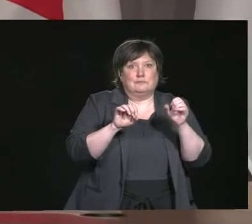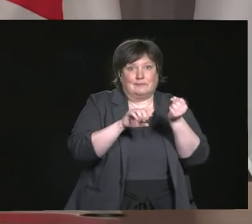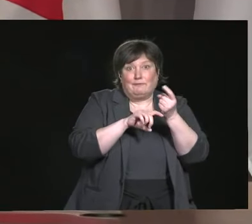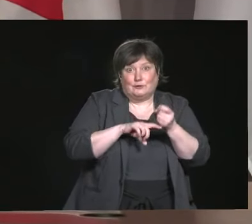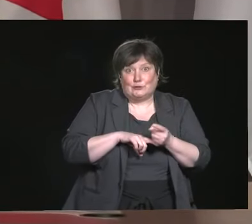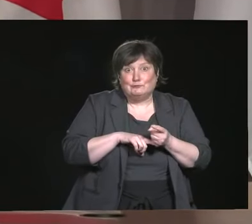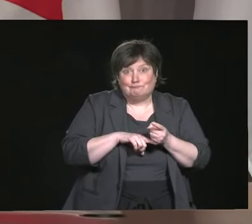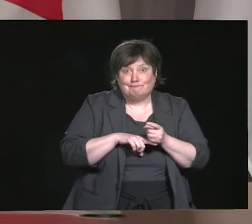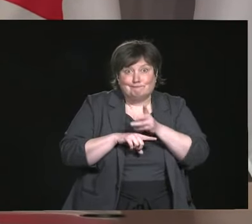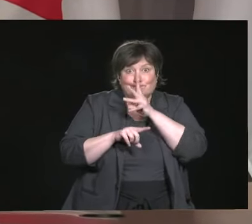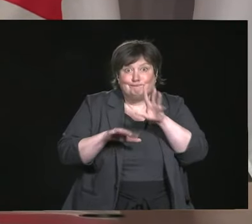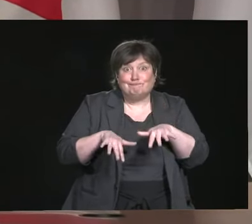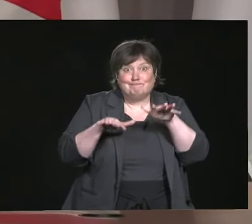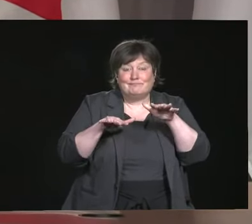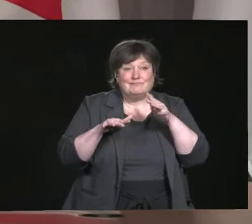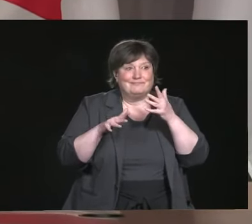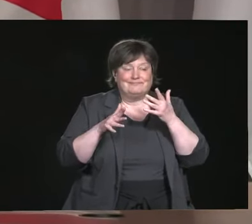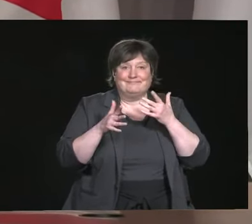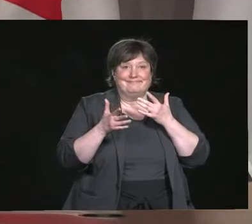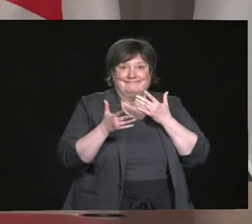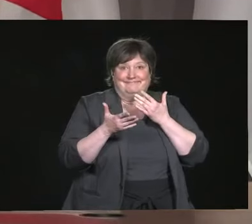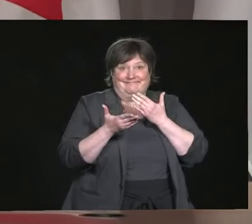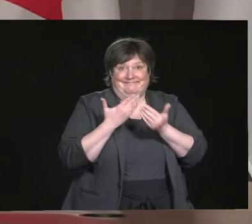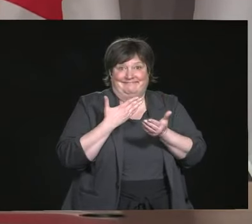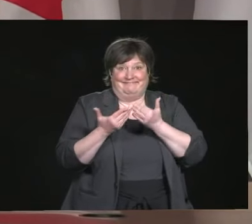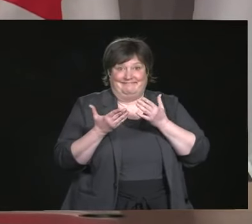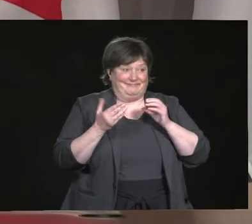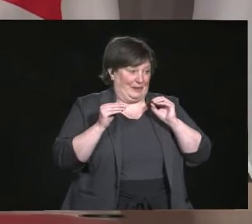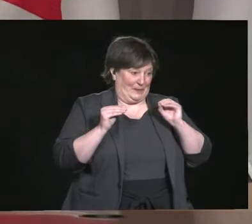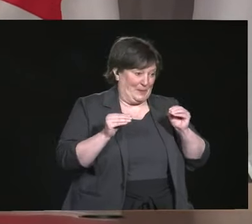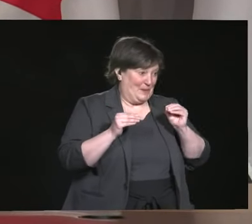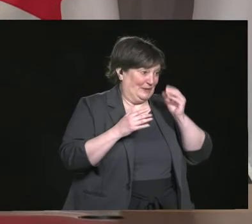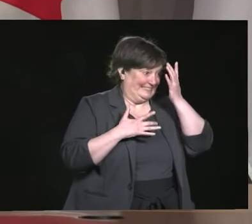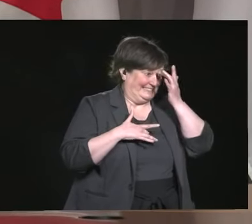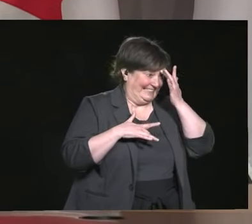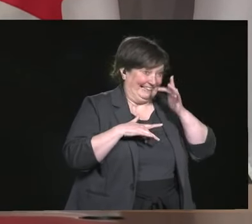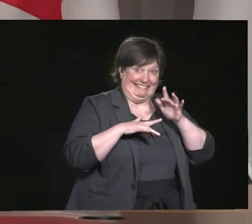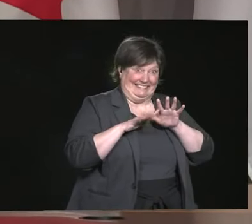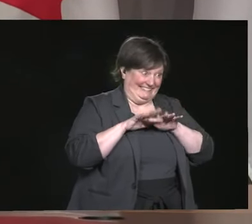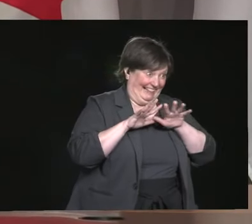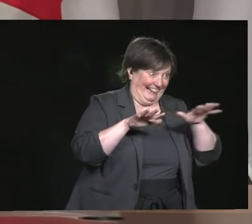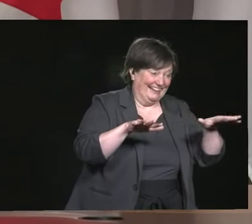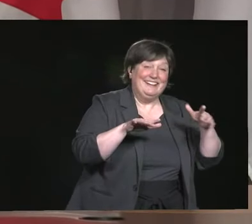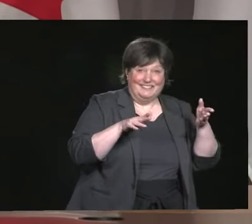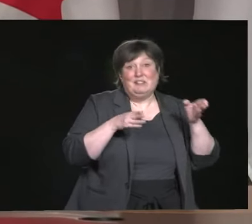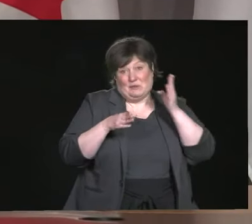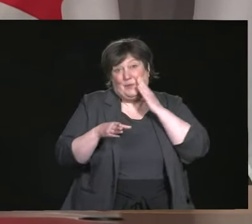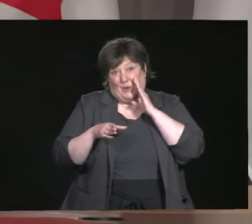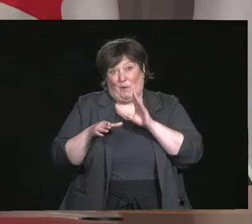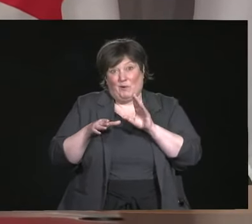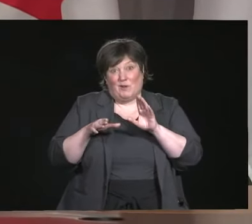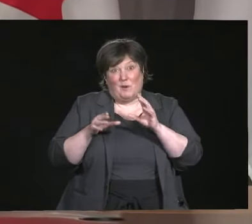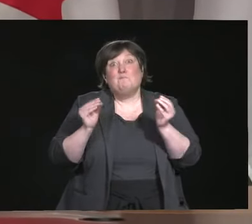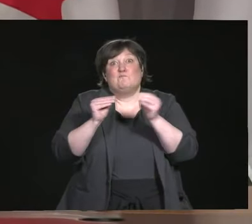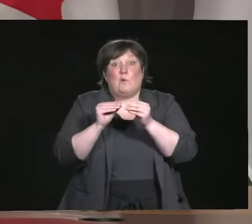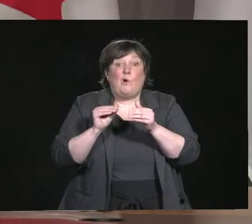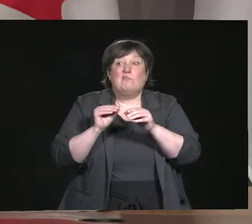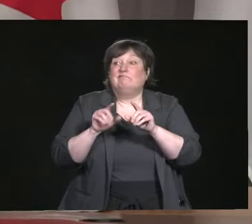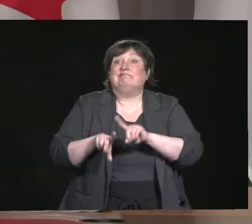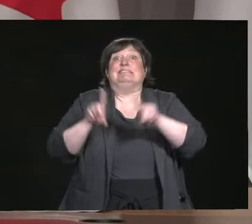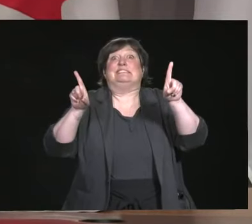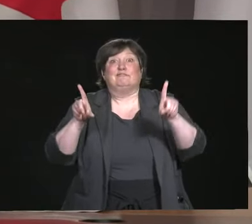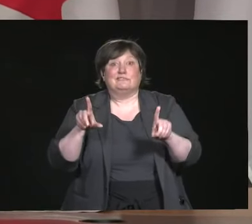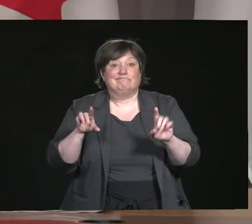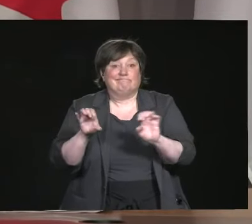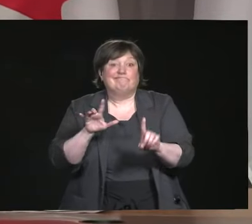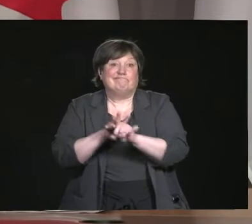years when we are not facing a global pandemic. And Minister Blair and Minister Miller have been